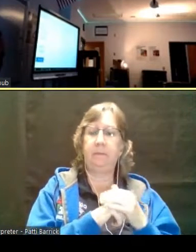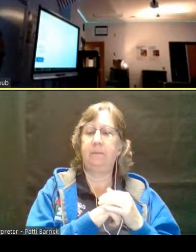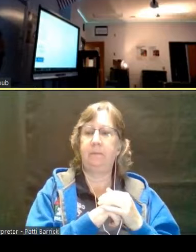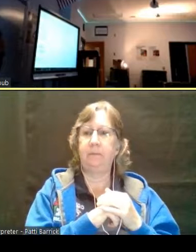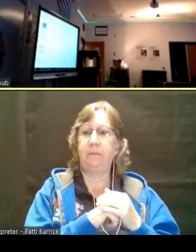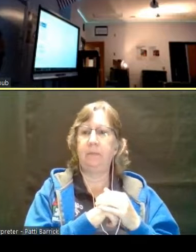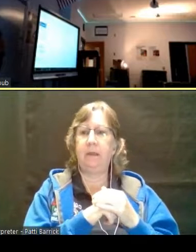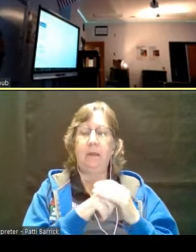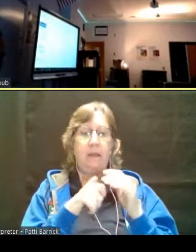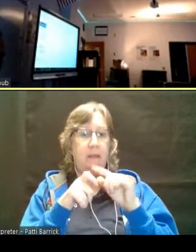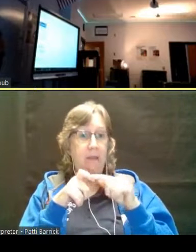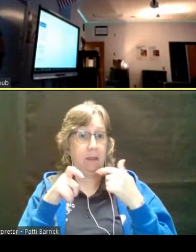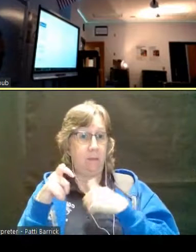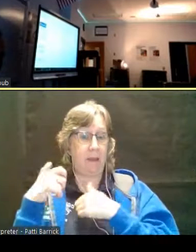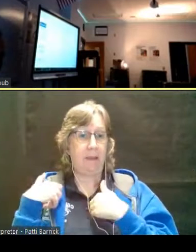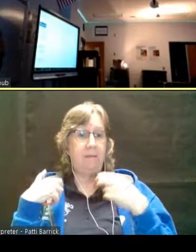Then we have a header